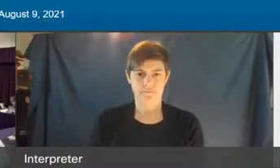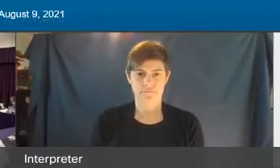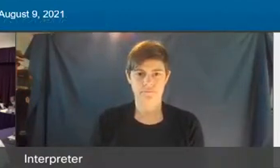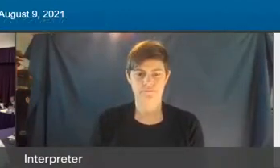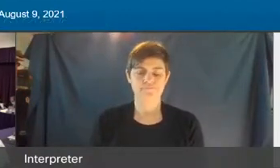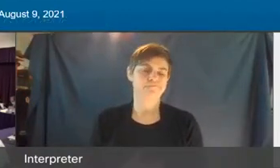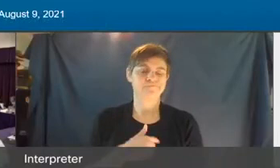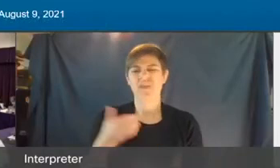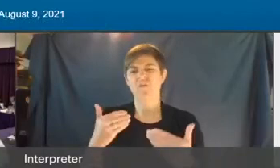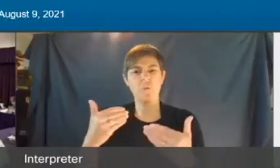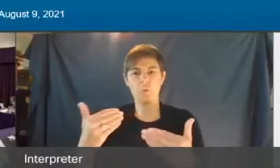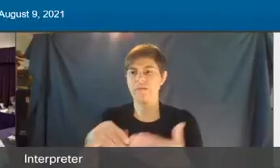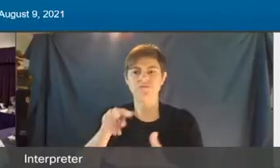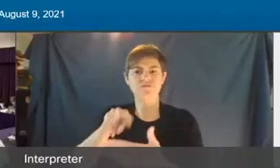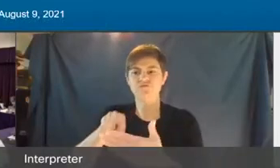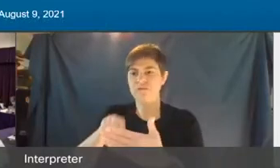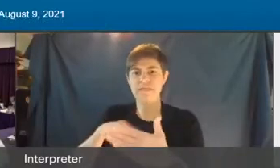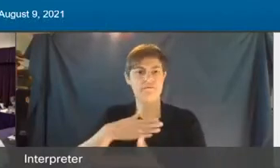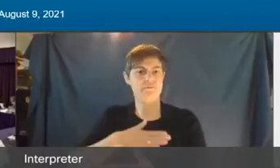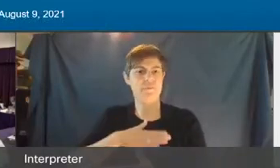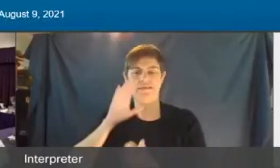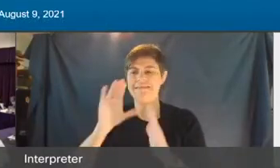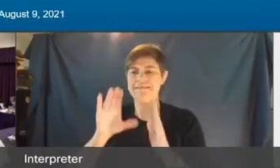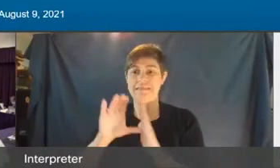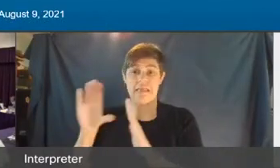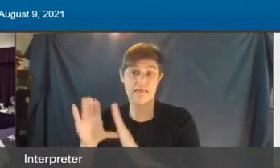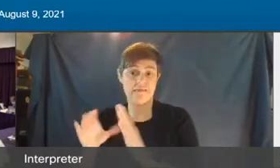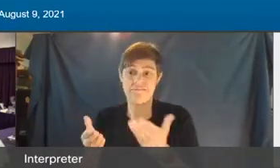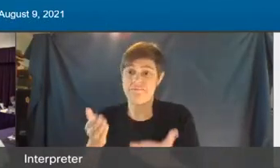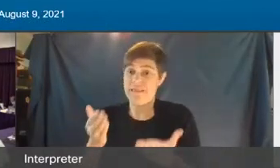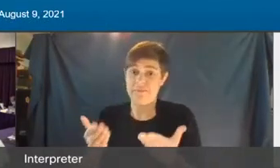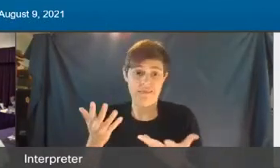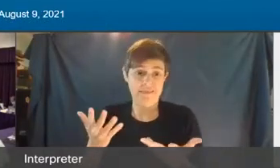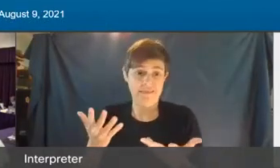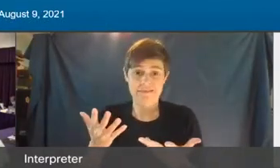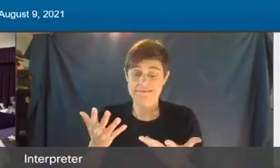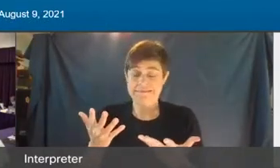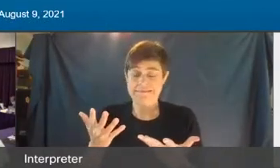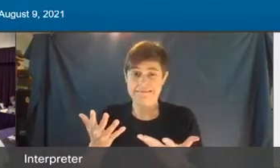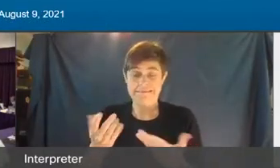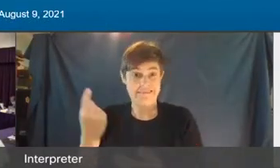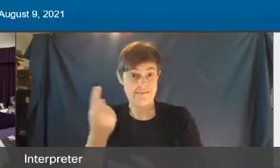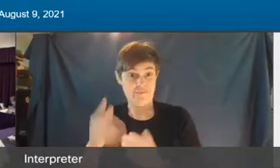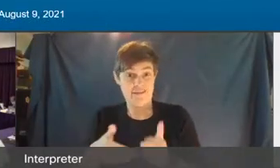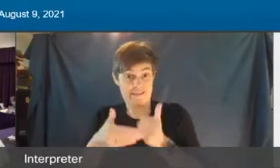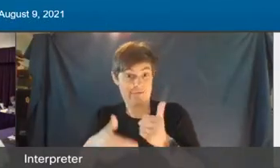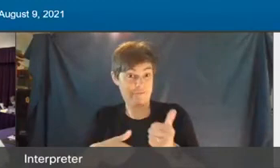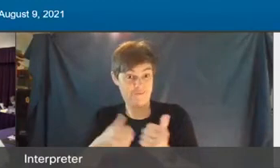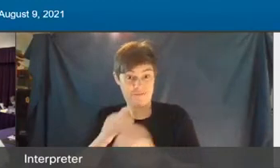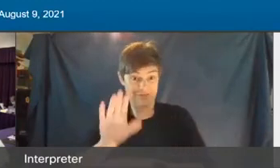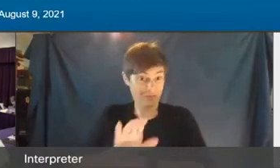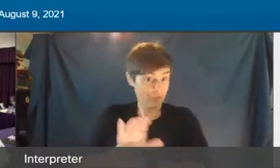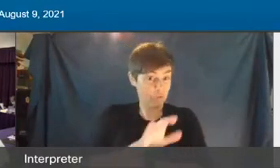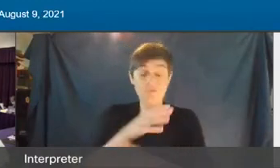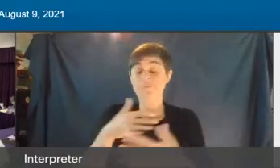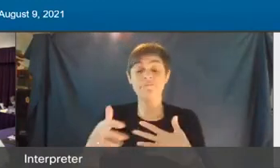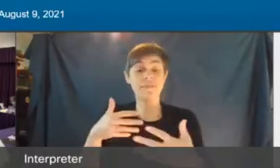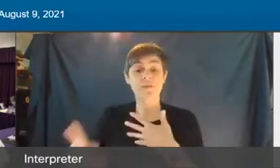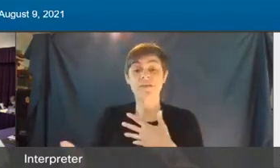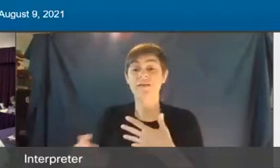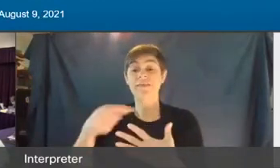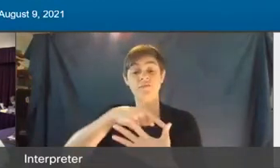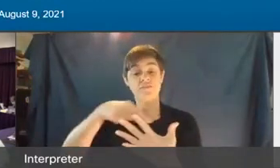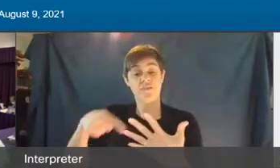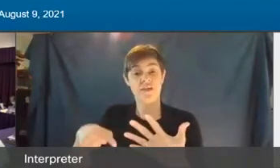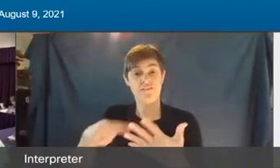I'll go ahead and read off my slides here and see if maybe we can get the slides advanced while I'm speaking. So there are 5 phases